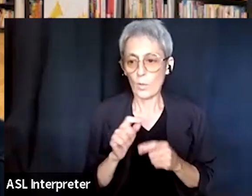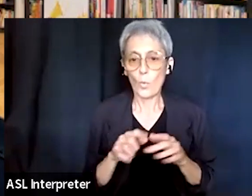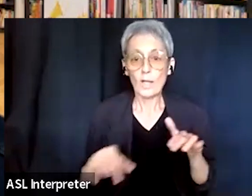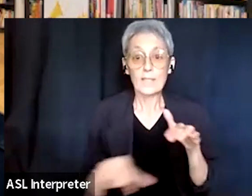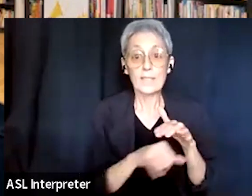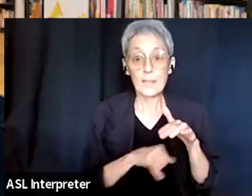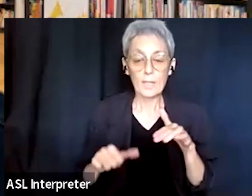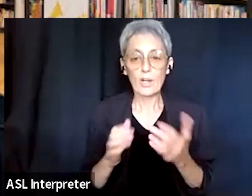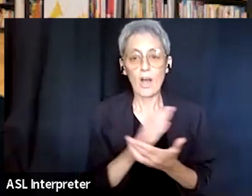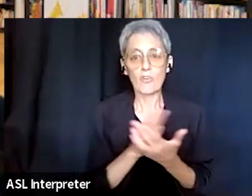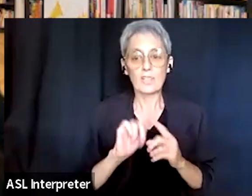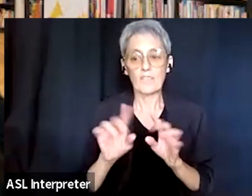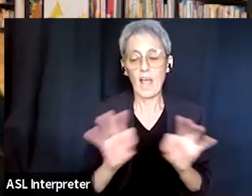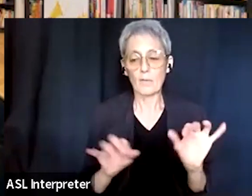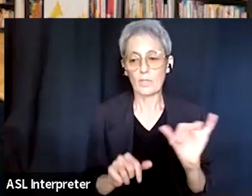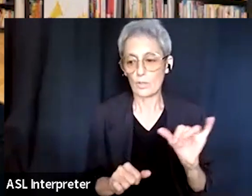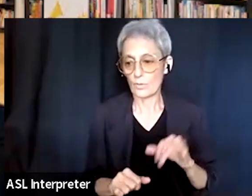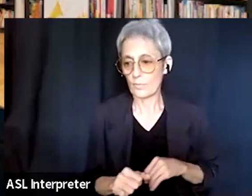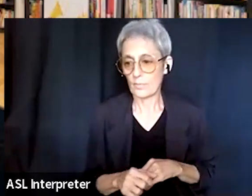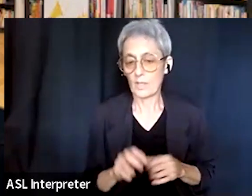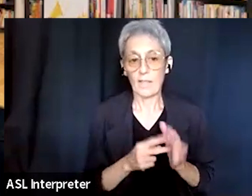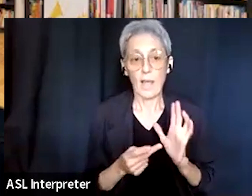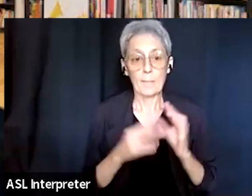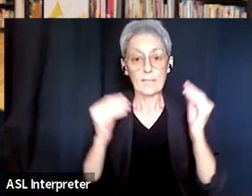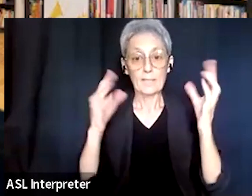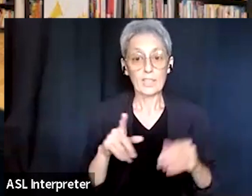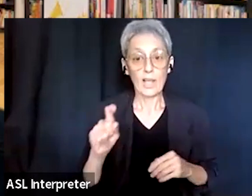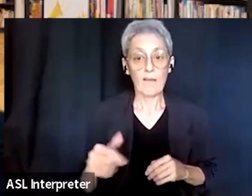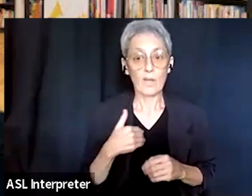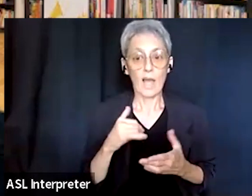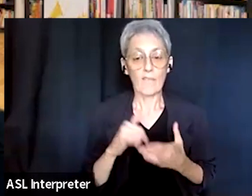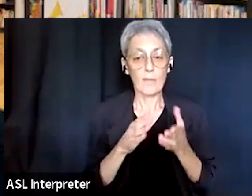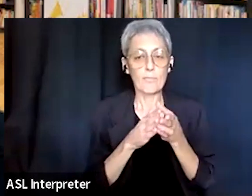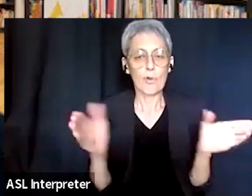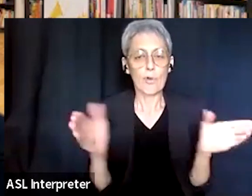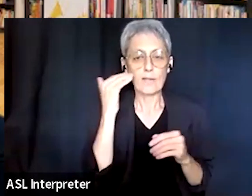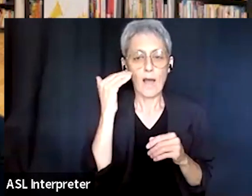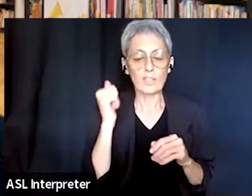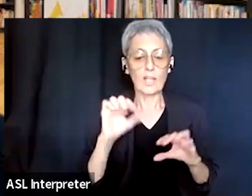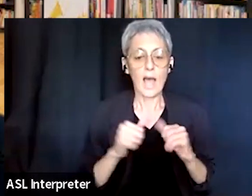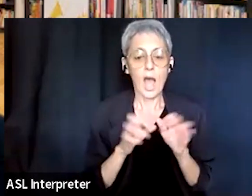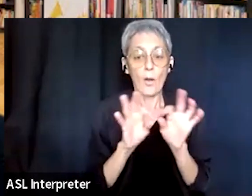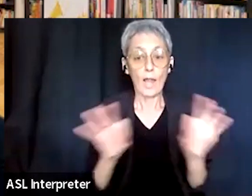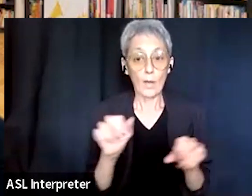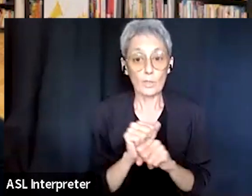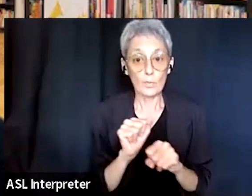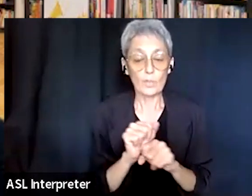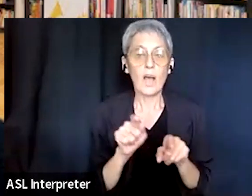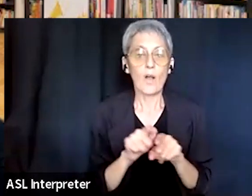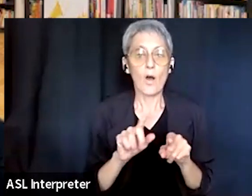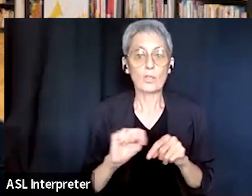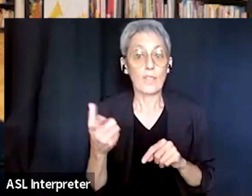as well. And that means that teachers have to have that broad knowledge of how language works, but also the text that are